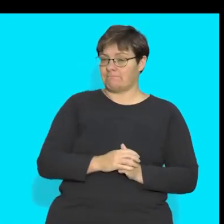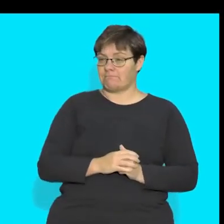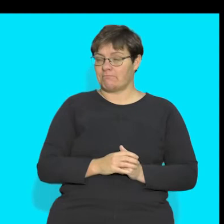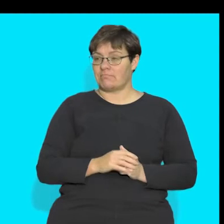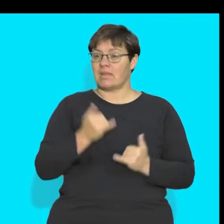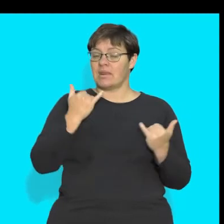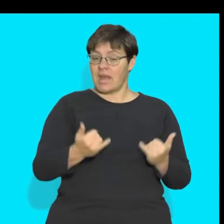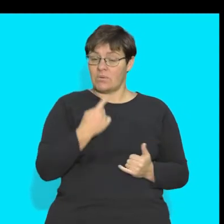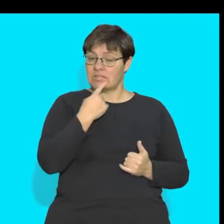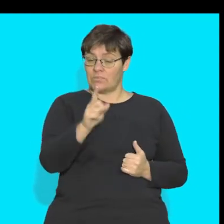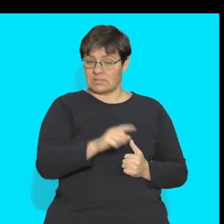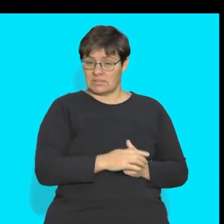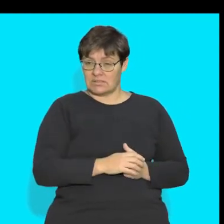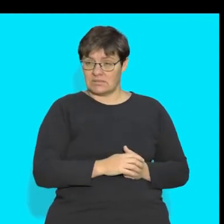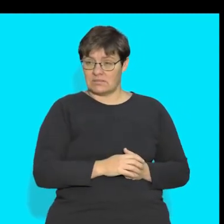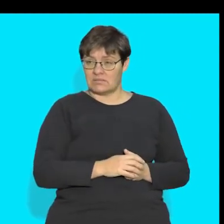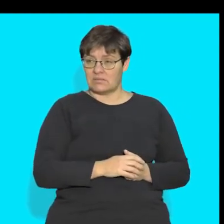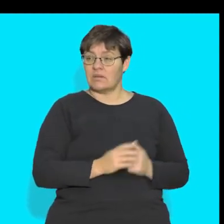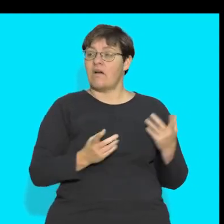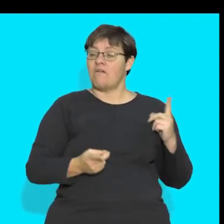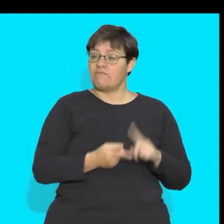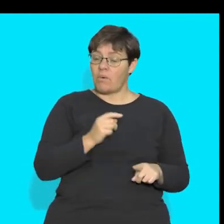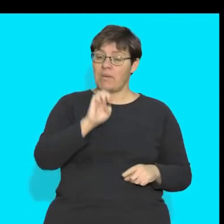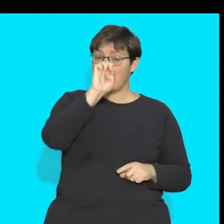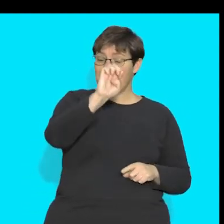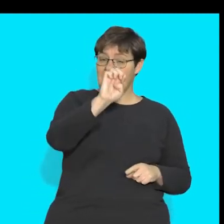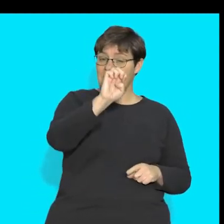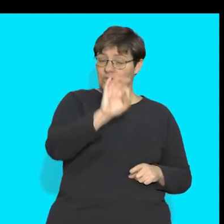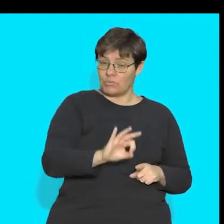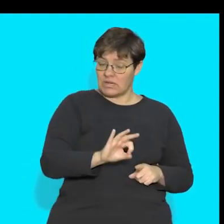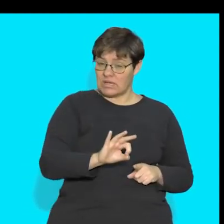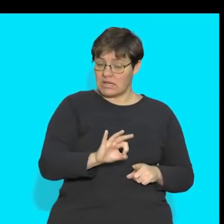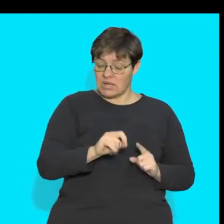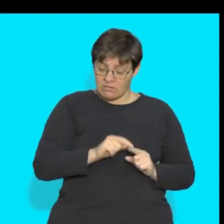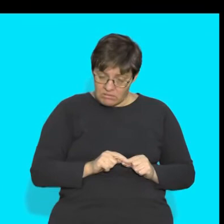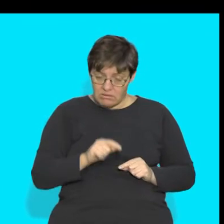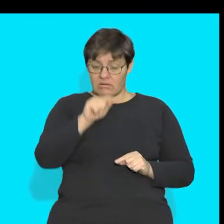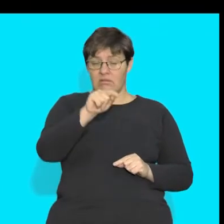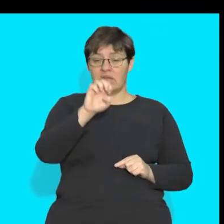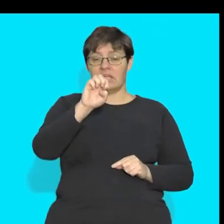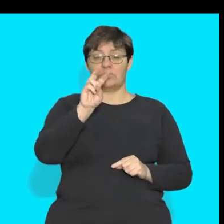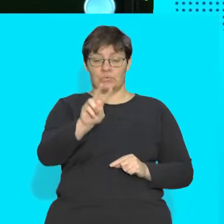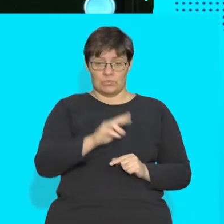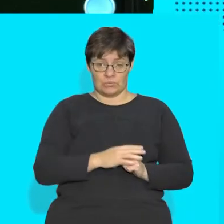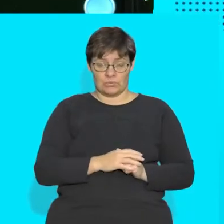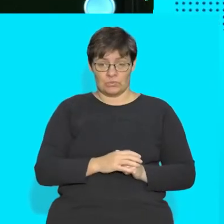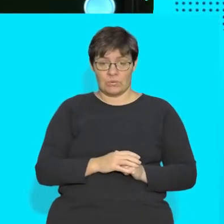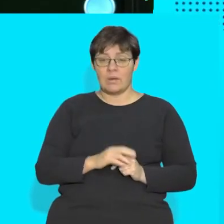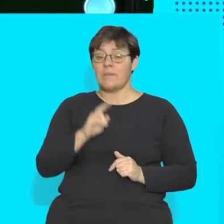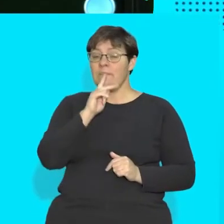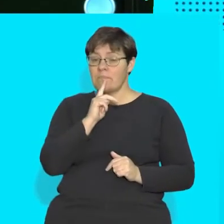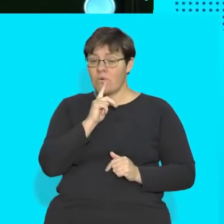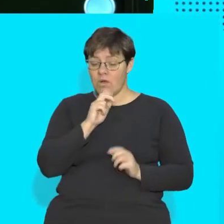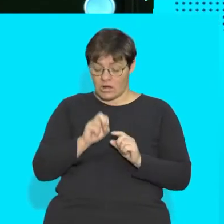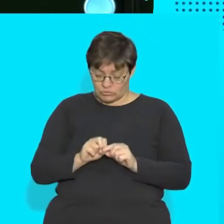Now they say, what if it goes from E3 to E2? What we need to recognize here is it's a